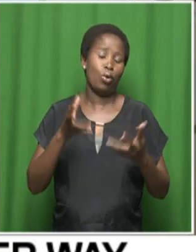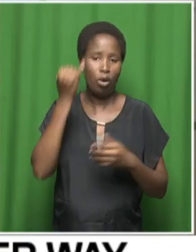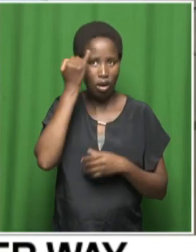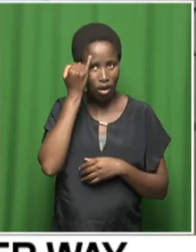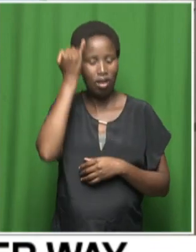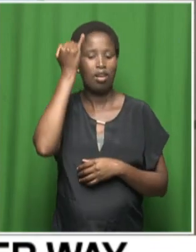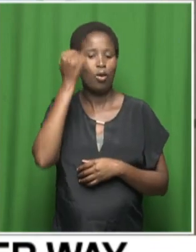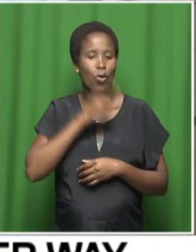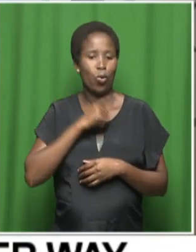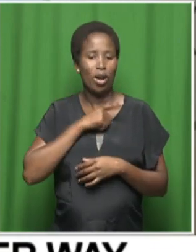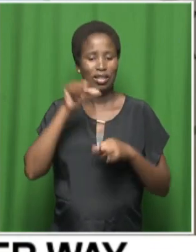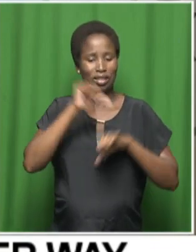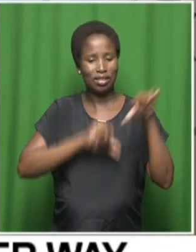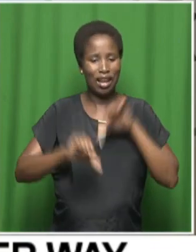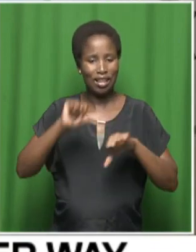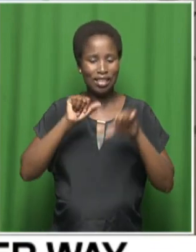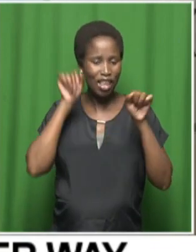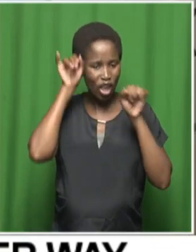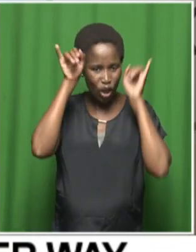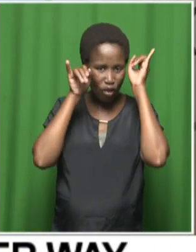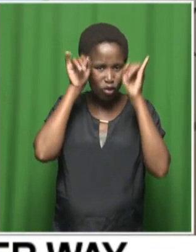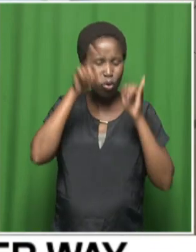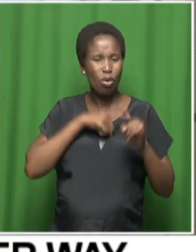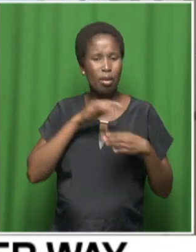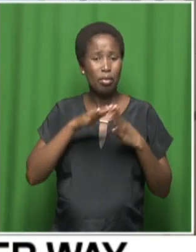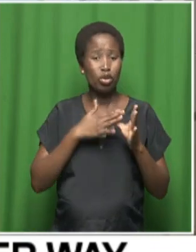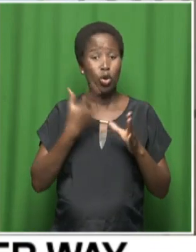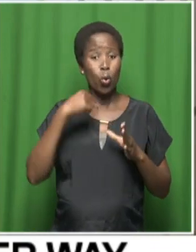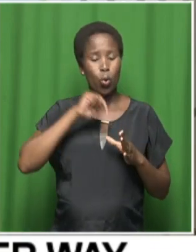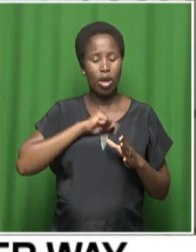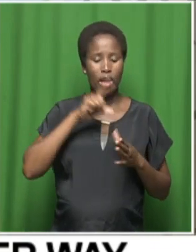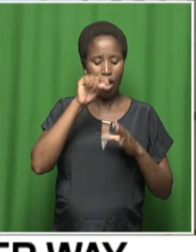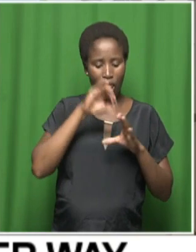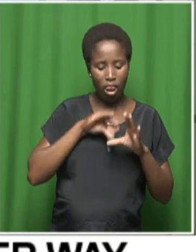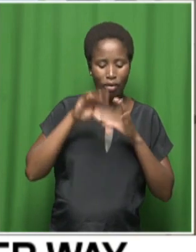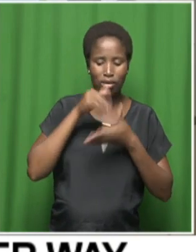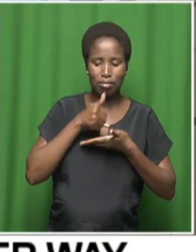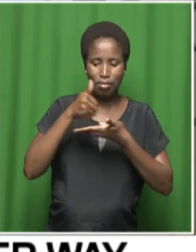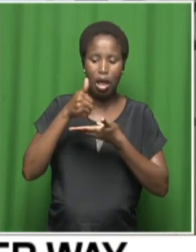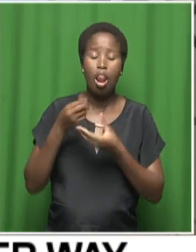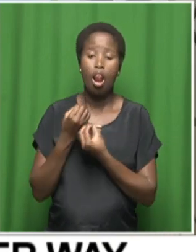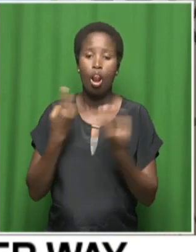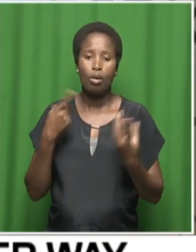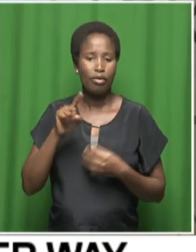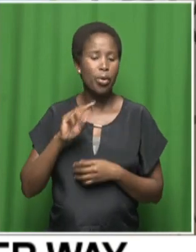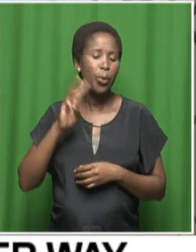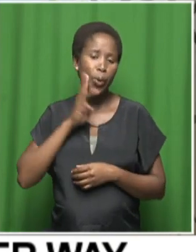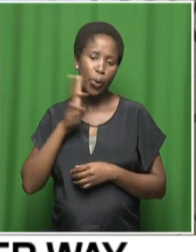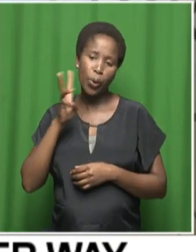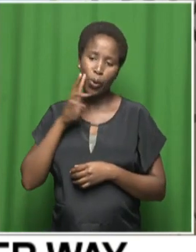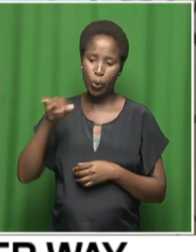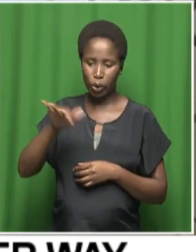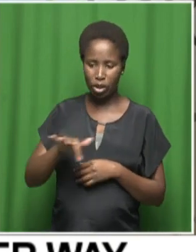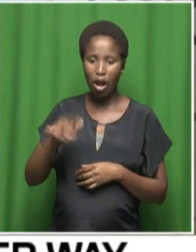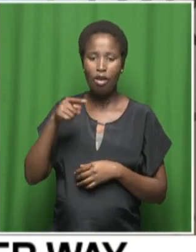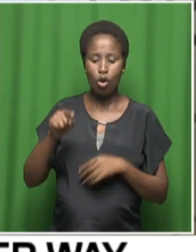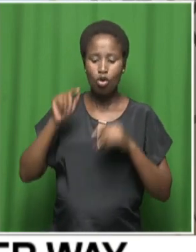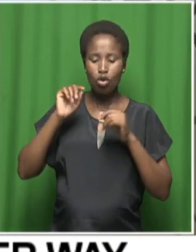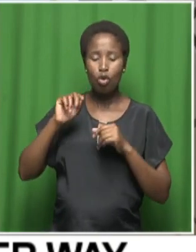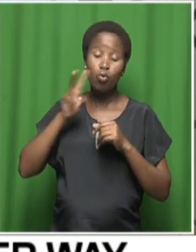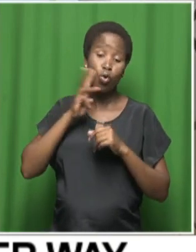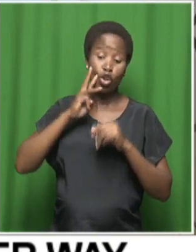and Innovation, we have also invested a lot into water research, working with the Water Research